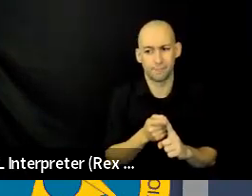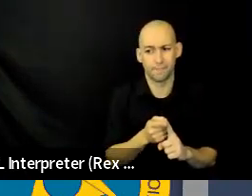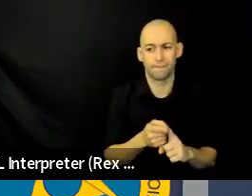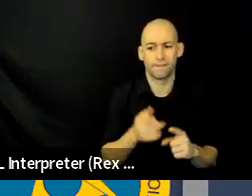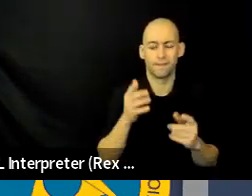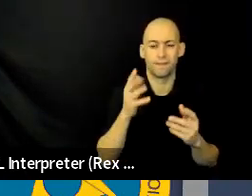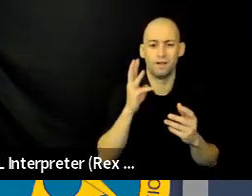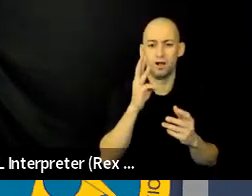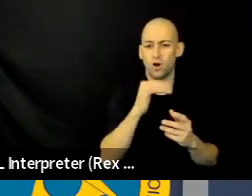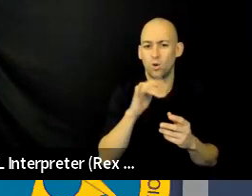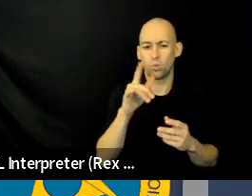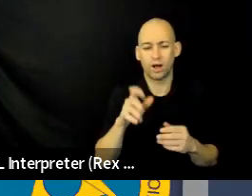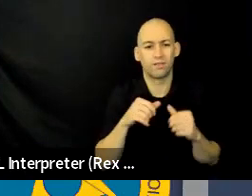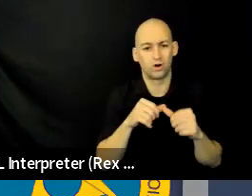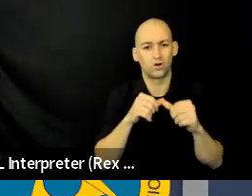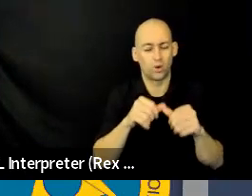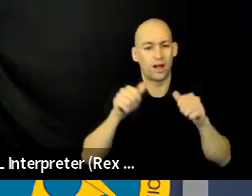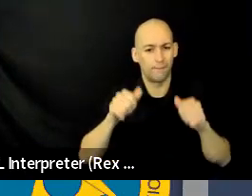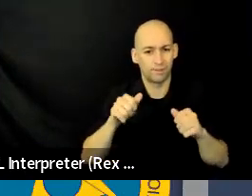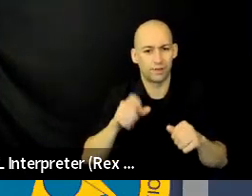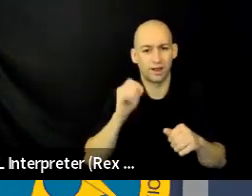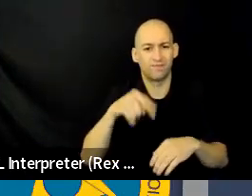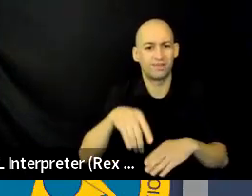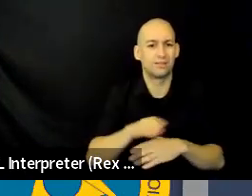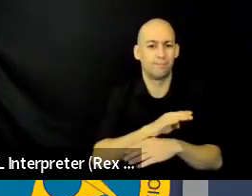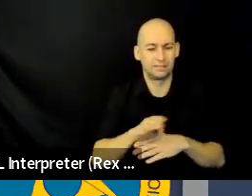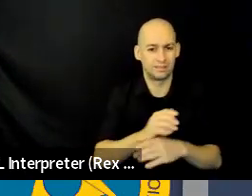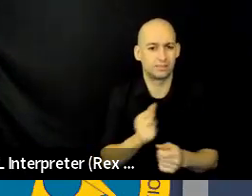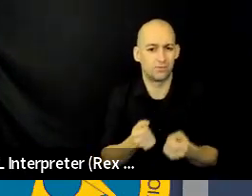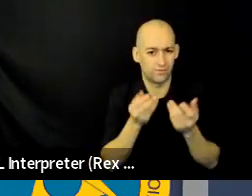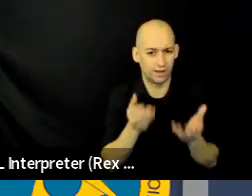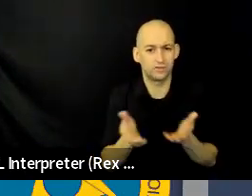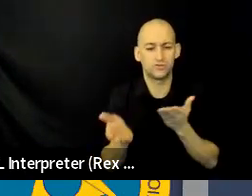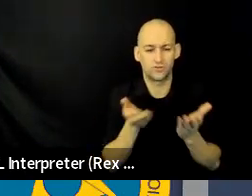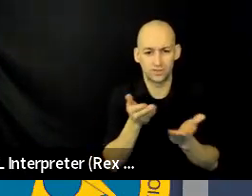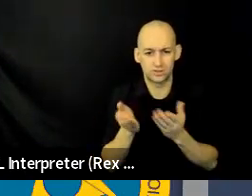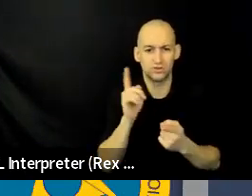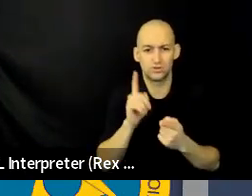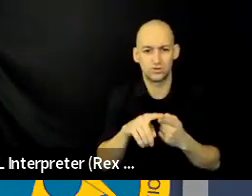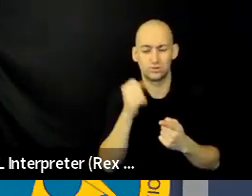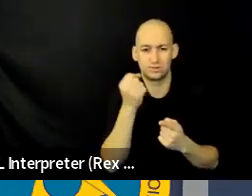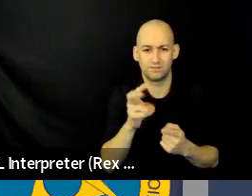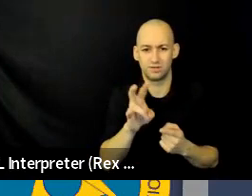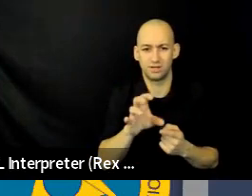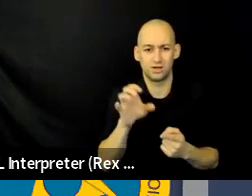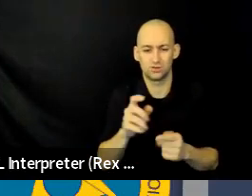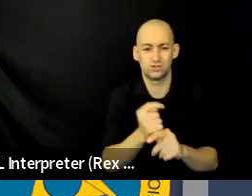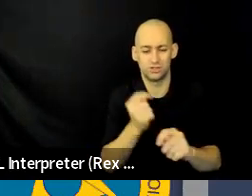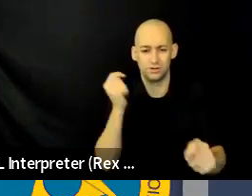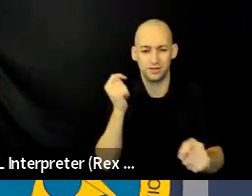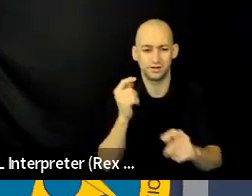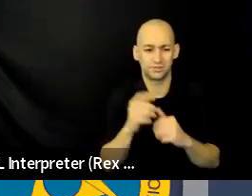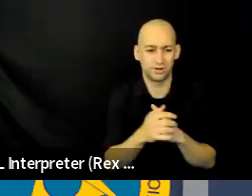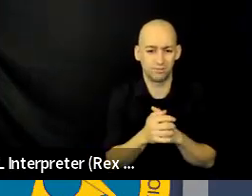while the ongoing ability of this business to provide service to those 1,700 truckers a day